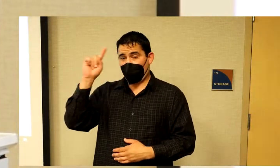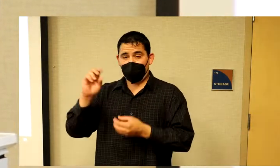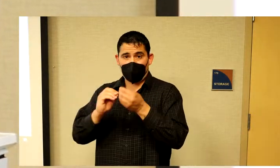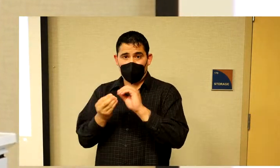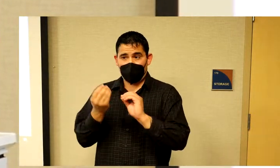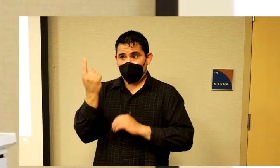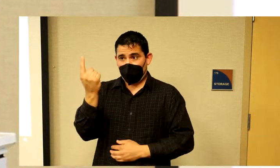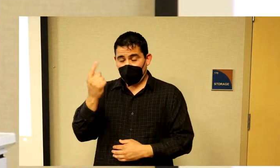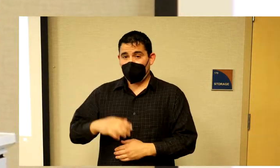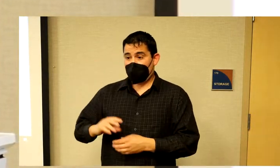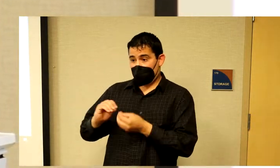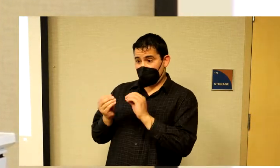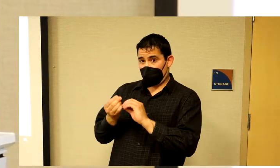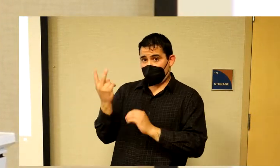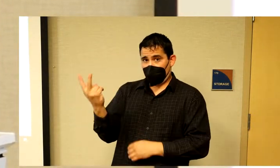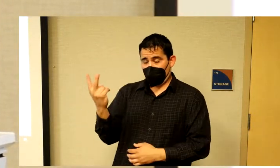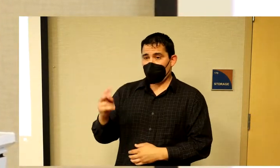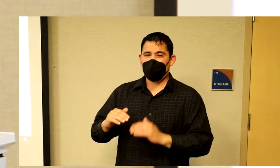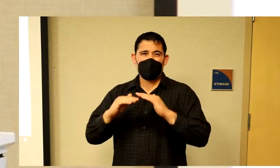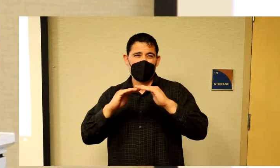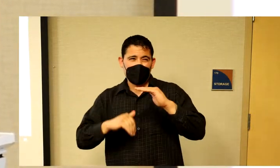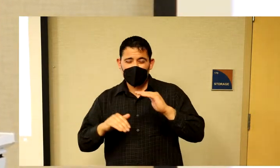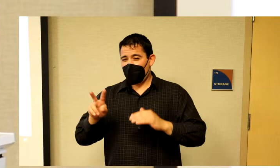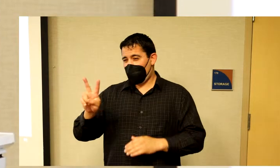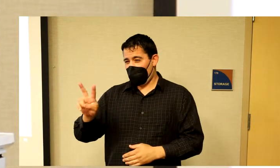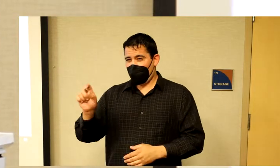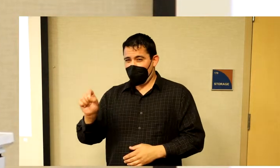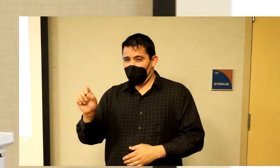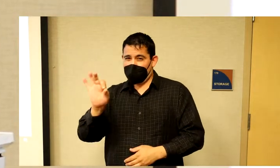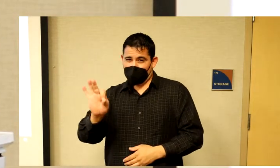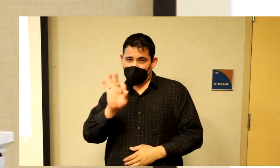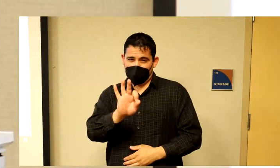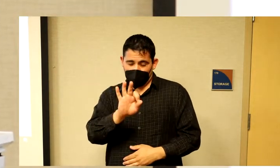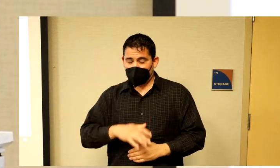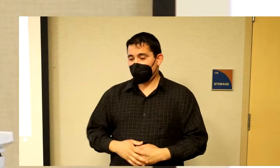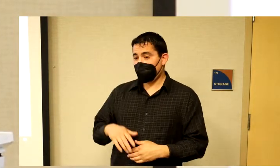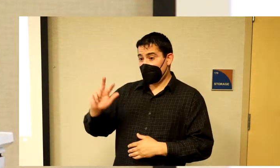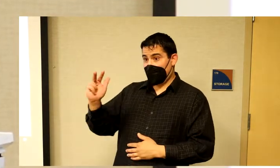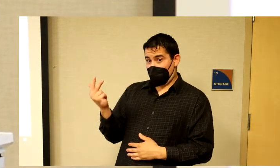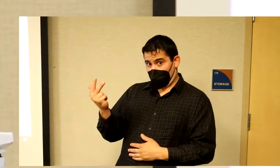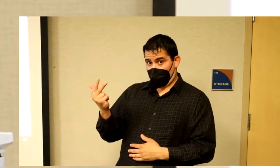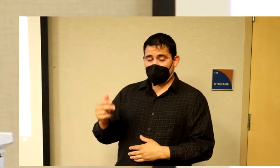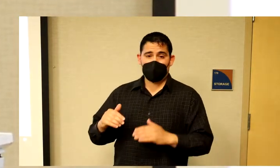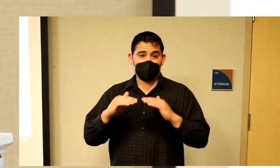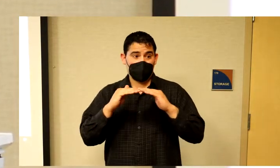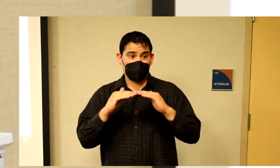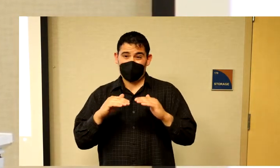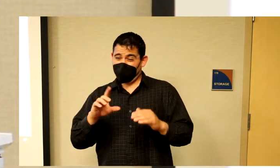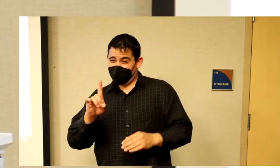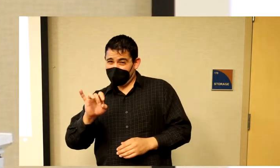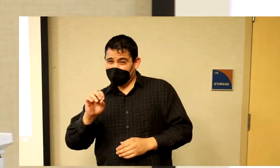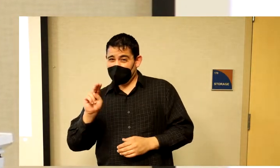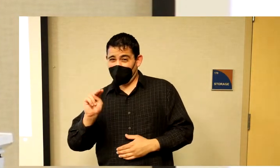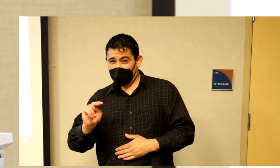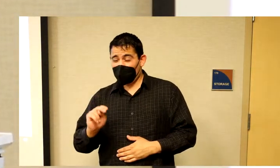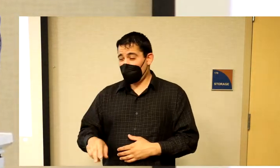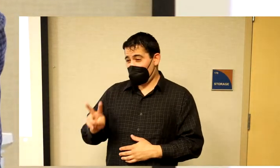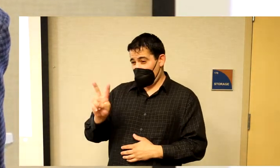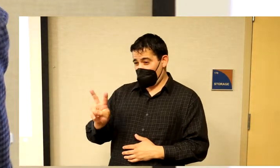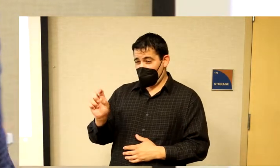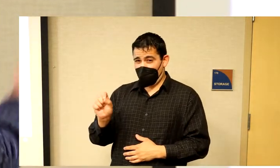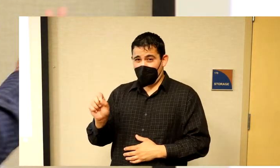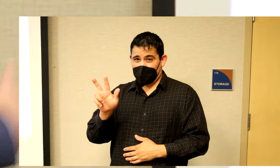under 2.99, so you may end up being right. 3, deviation 3.33, so yeah, she's probably right. But